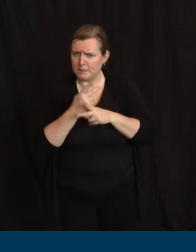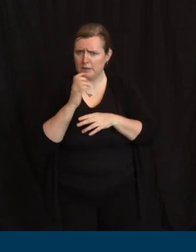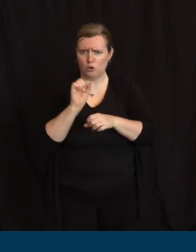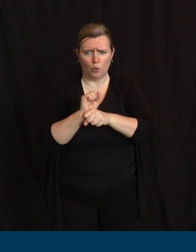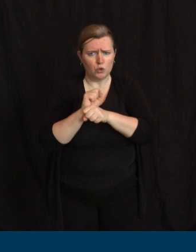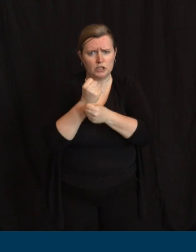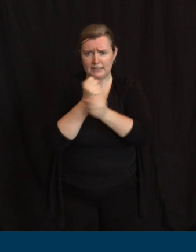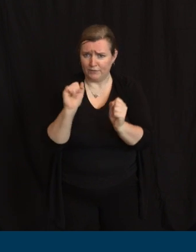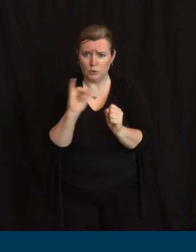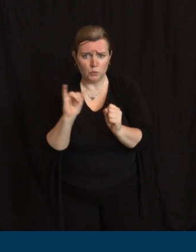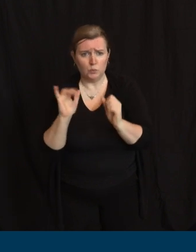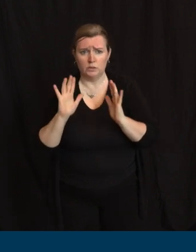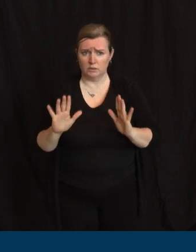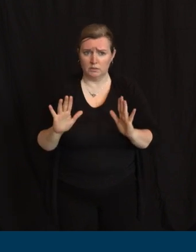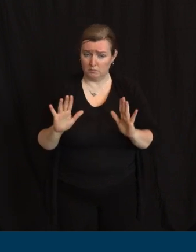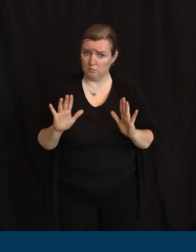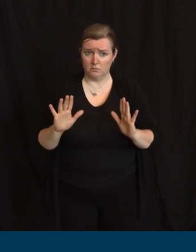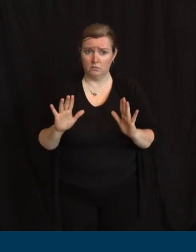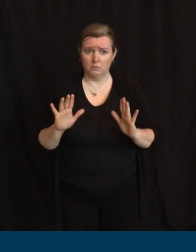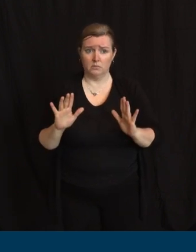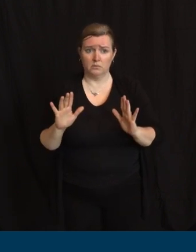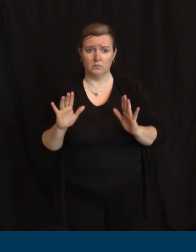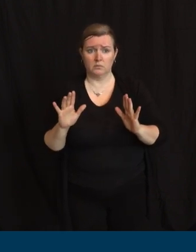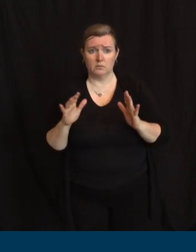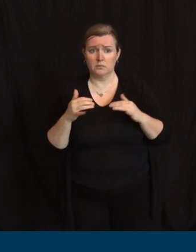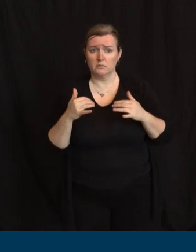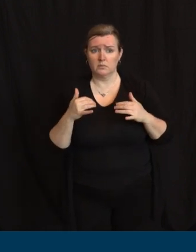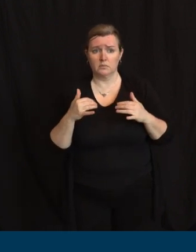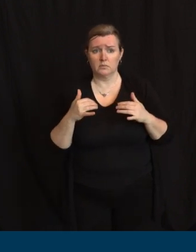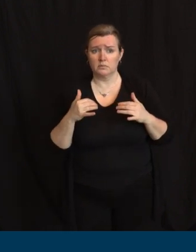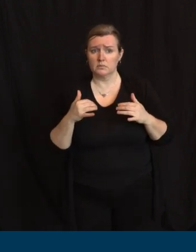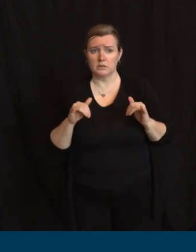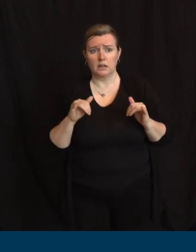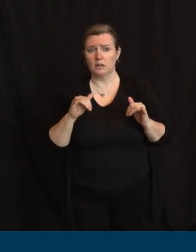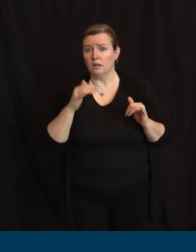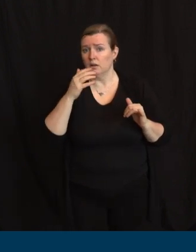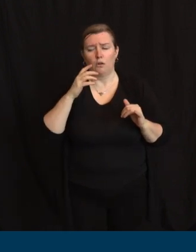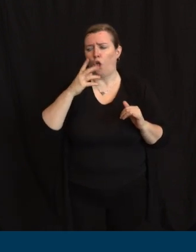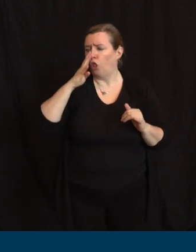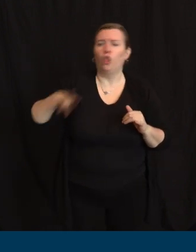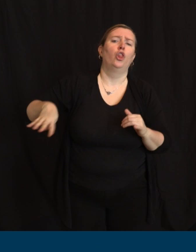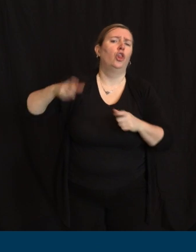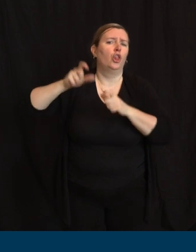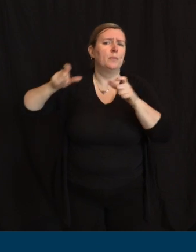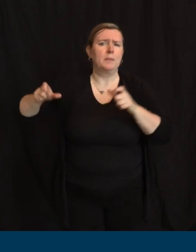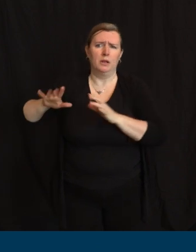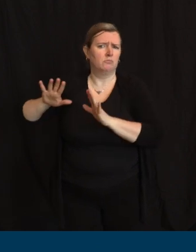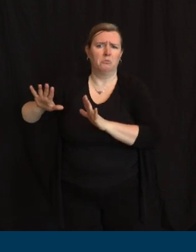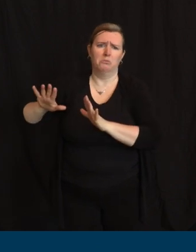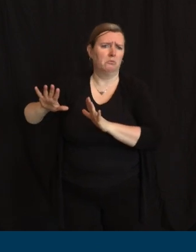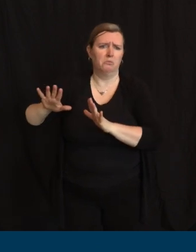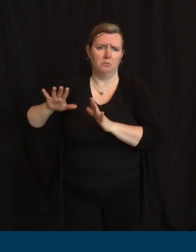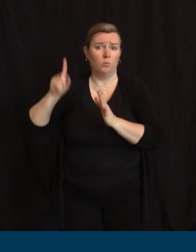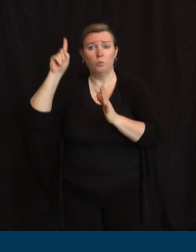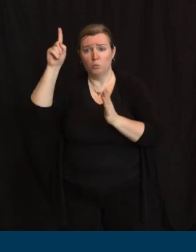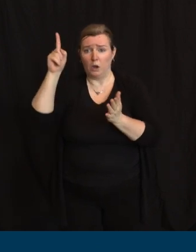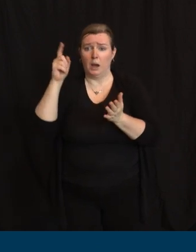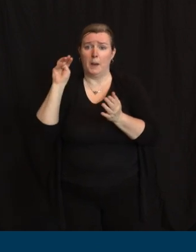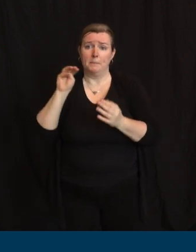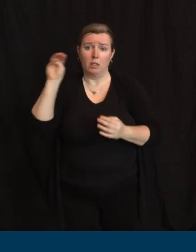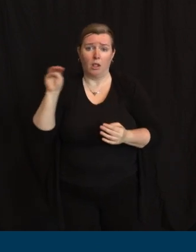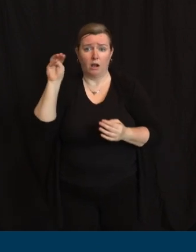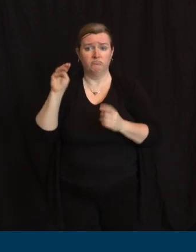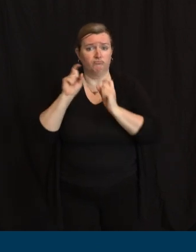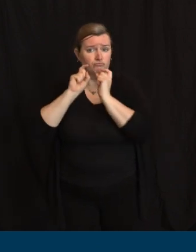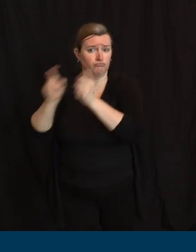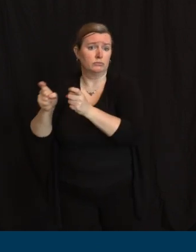But in the face of all this, they aren't forgetting those in need and recently announced a $1 million donation to support the food